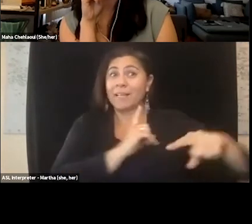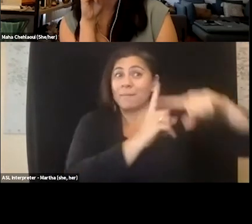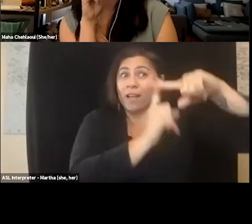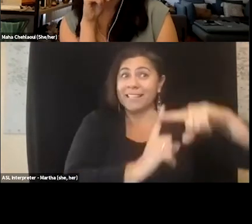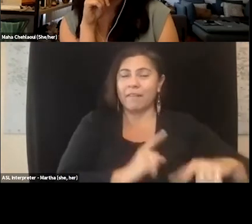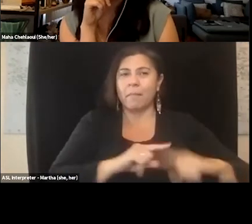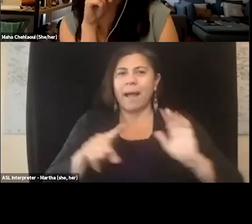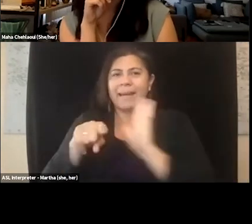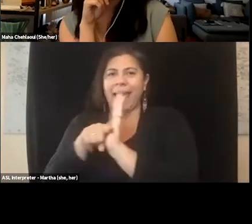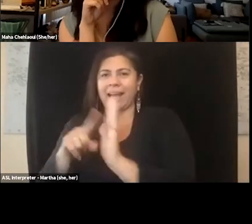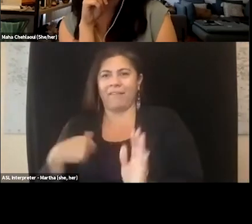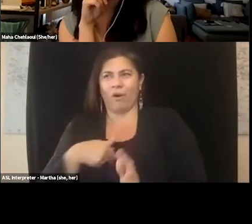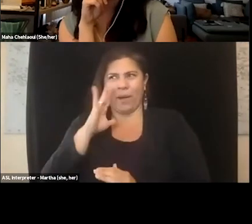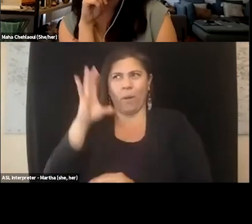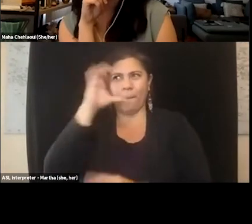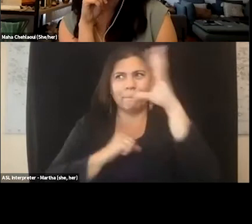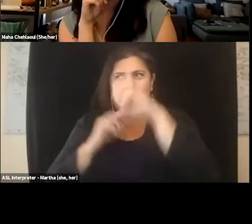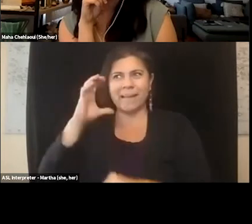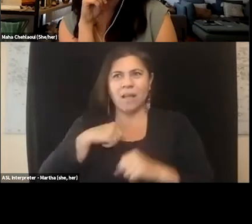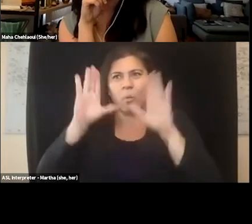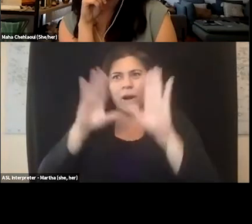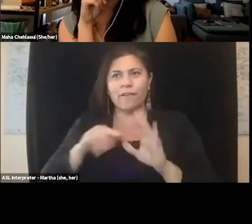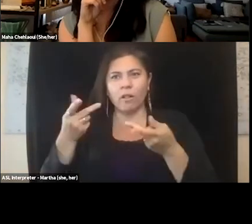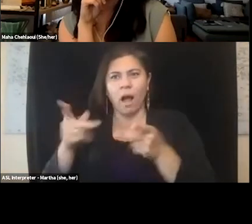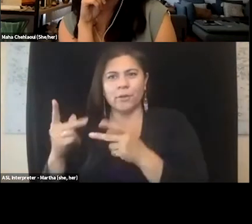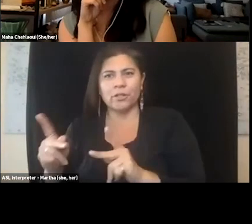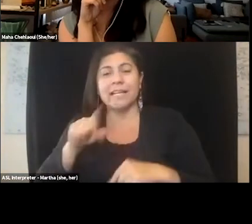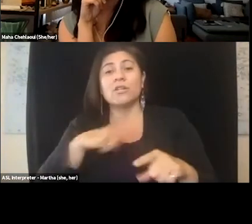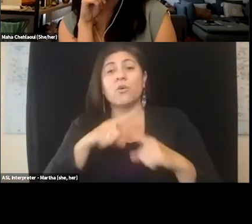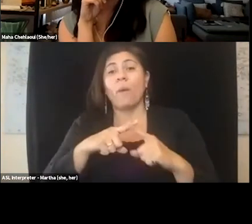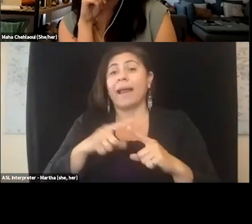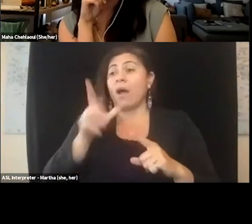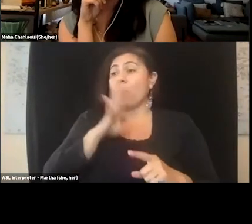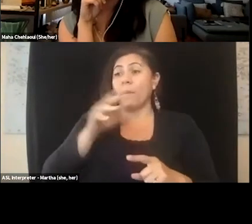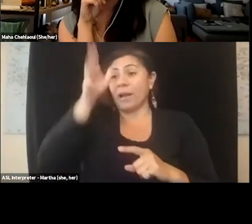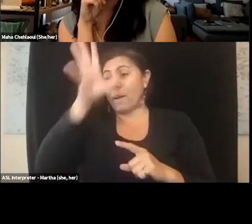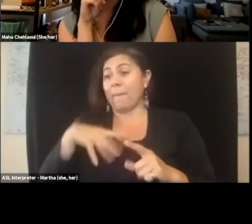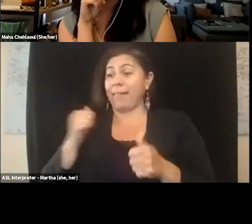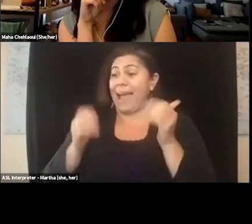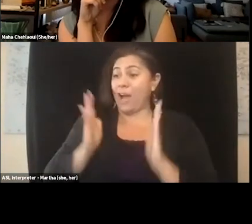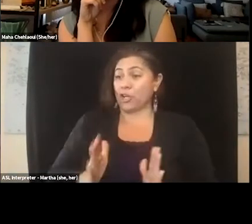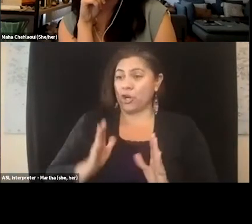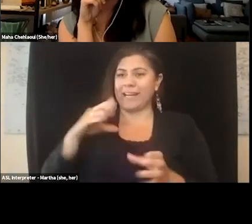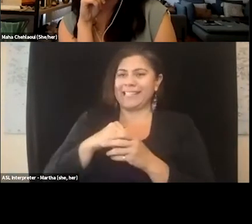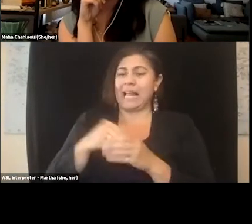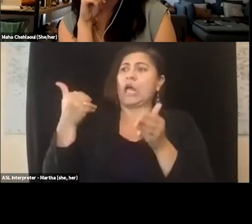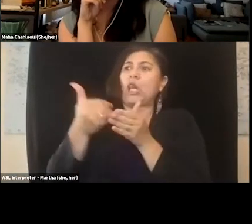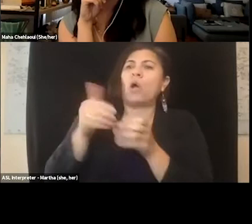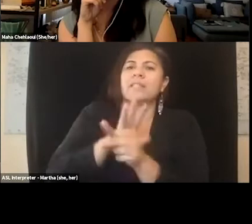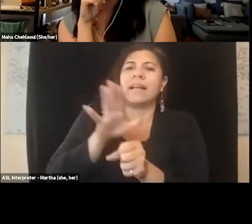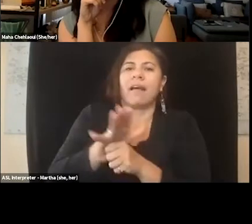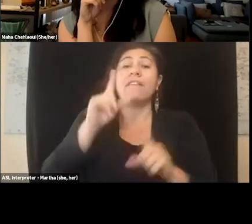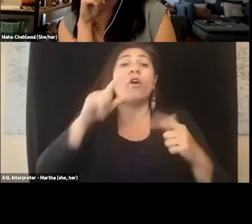going to potentially miss out on some wonderful opportunities when an actress or an actor is in the ballpark. For me, look, if there's no